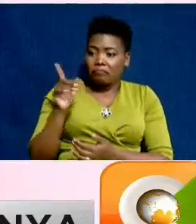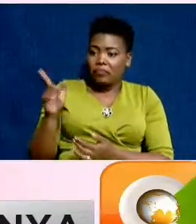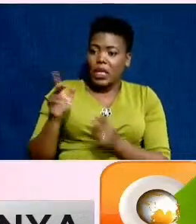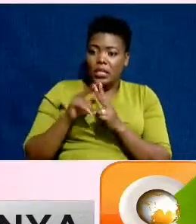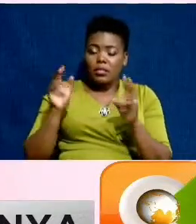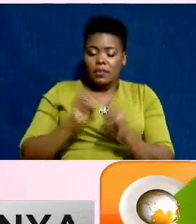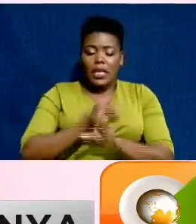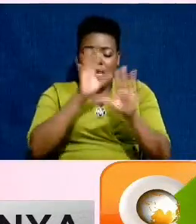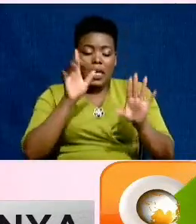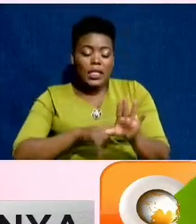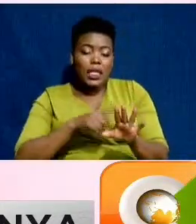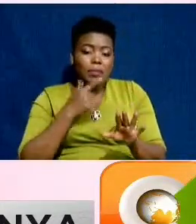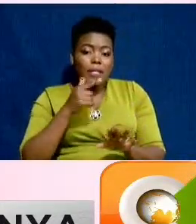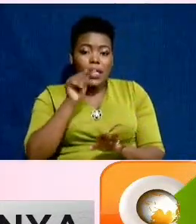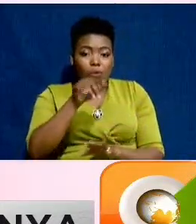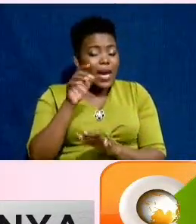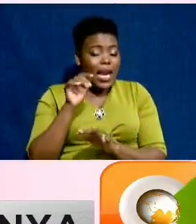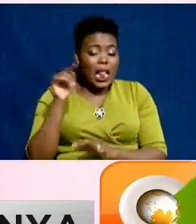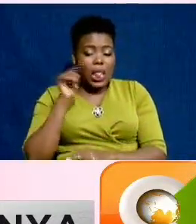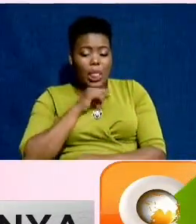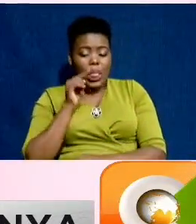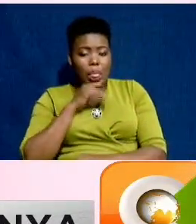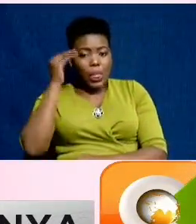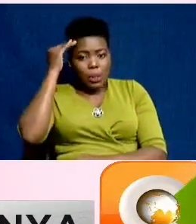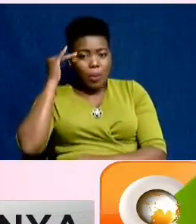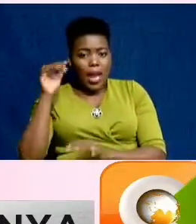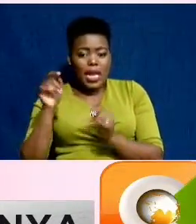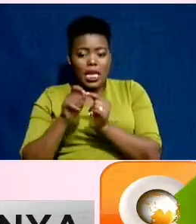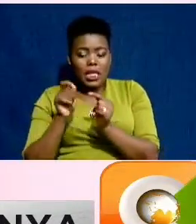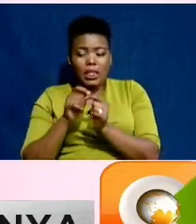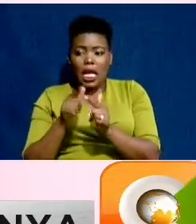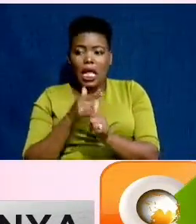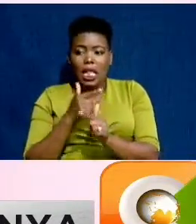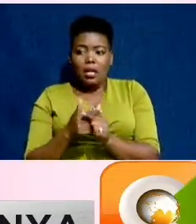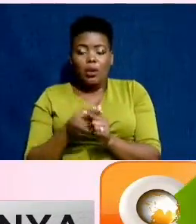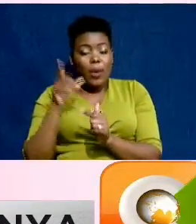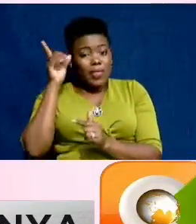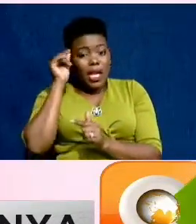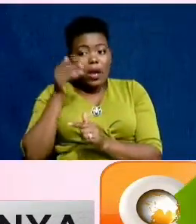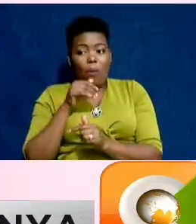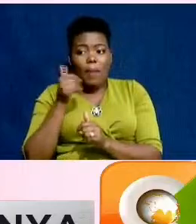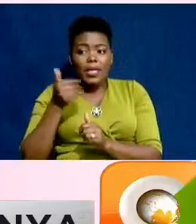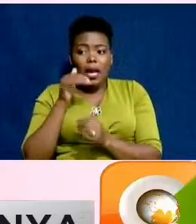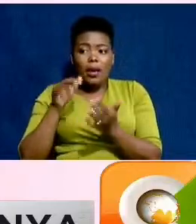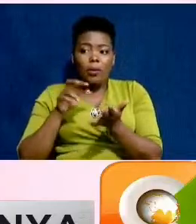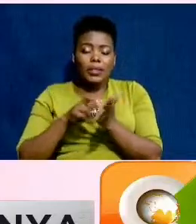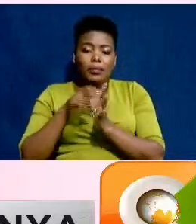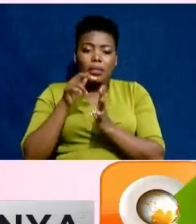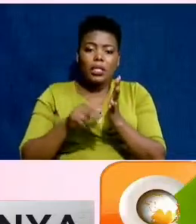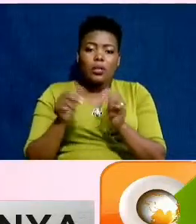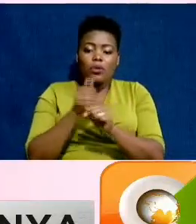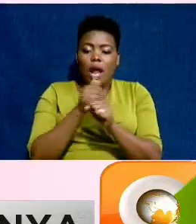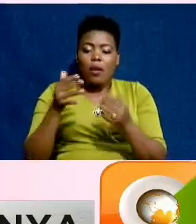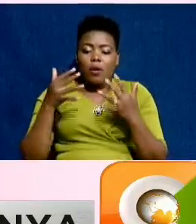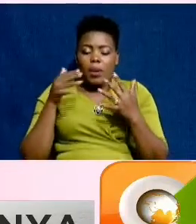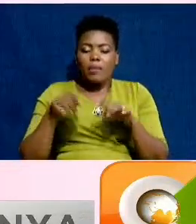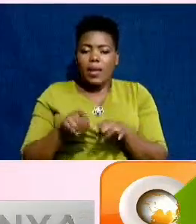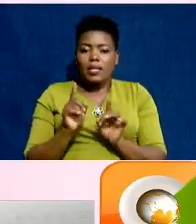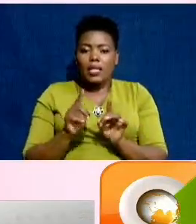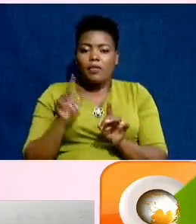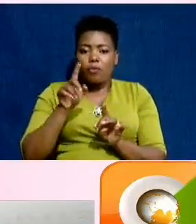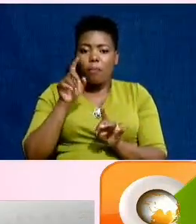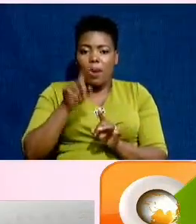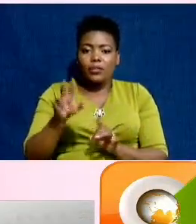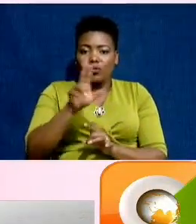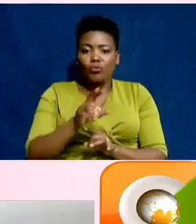Once we define you as severely head injured, then we take you to ICU, which basically means you cannot be able to breathe by yourself. Mm-hmm. So